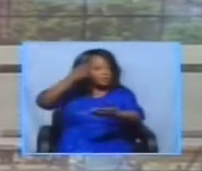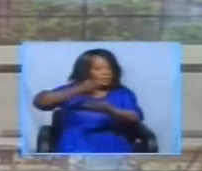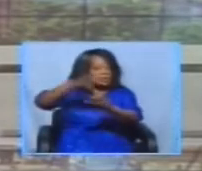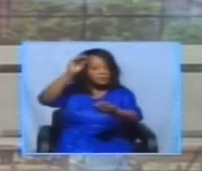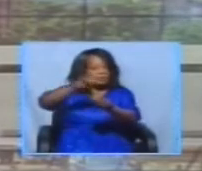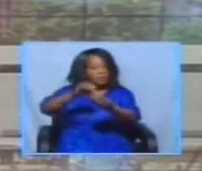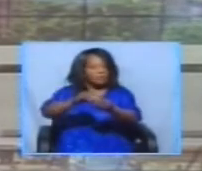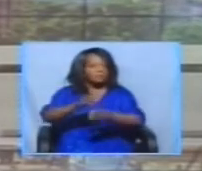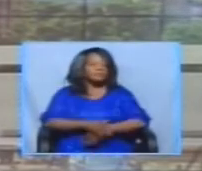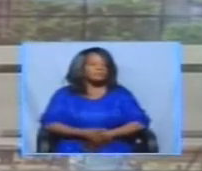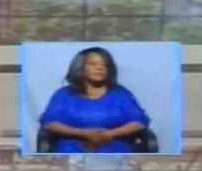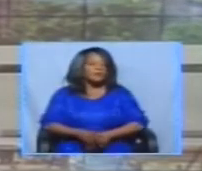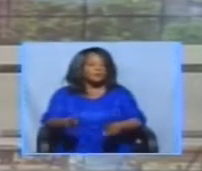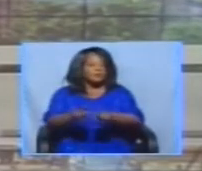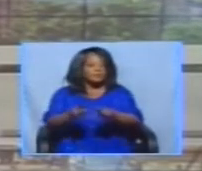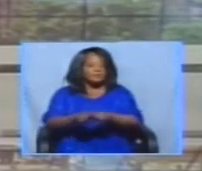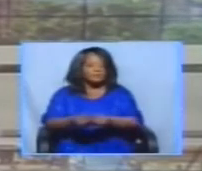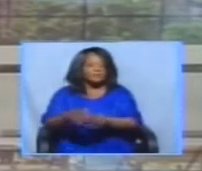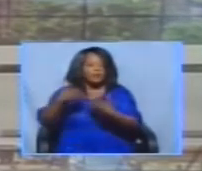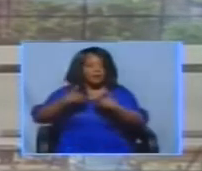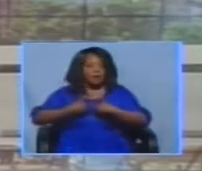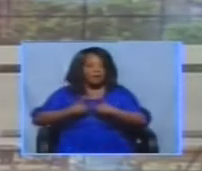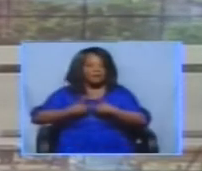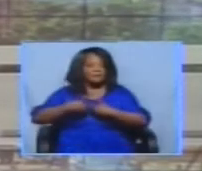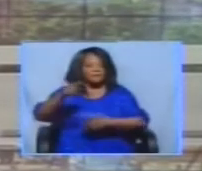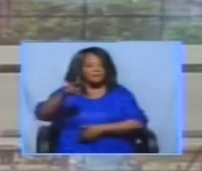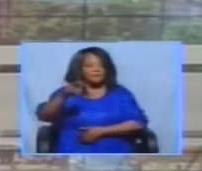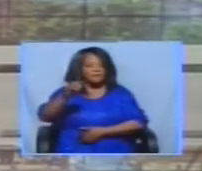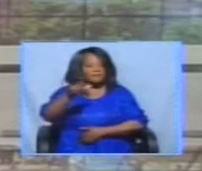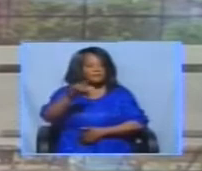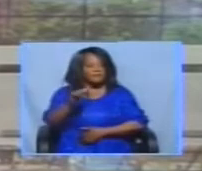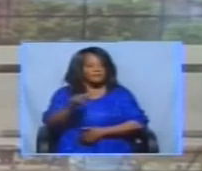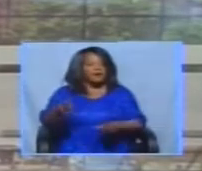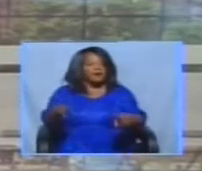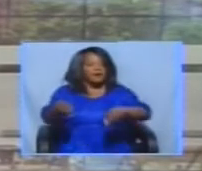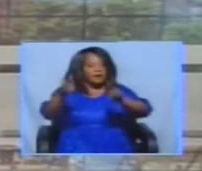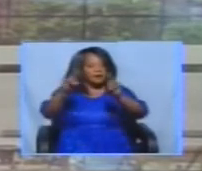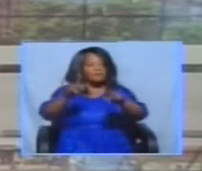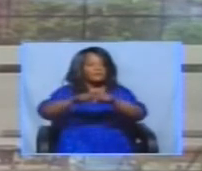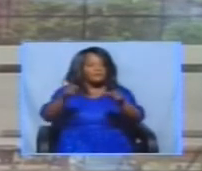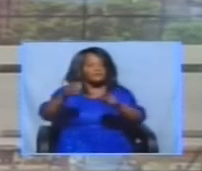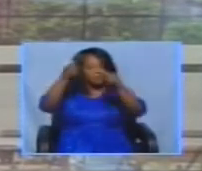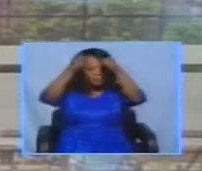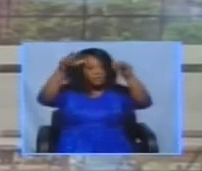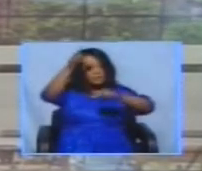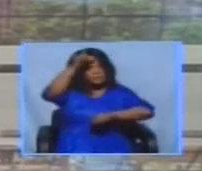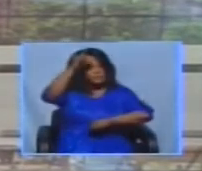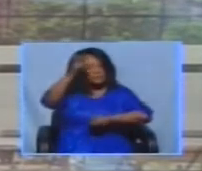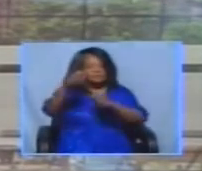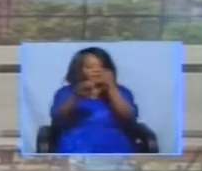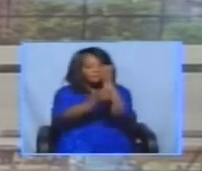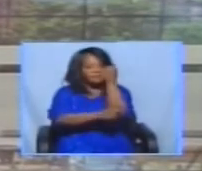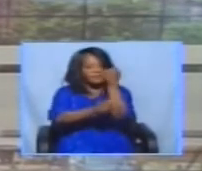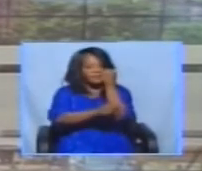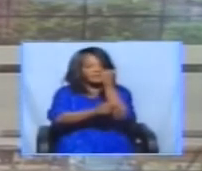at enhancing peace in that country. President Gali is expected to hold private talks with President Lungu at State House. He